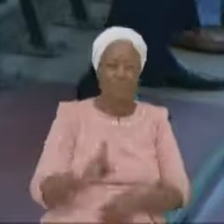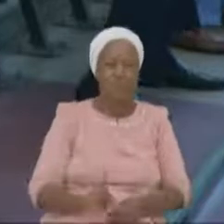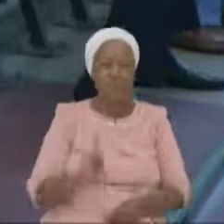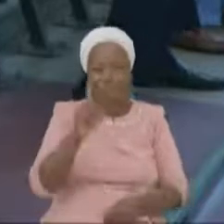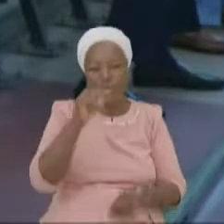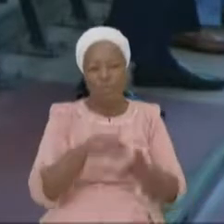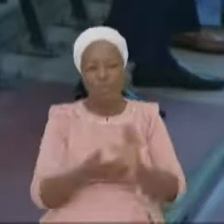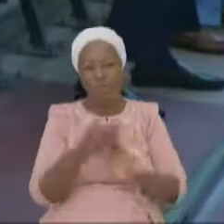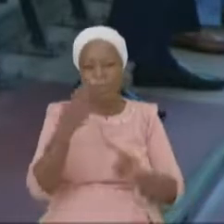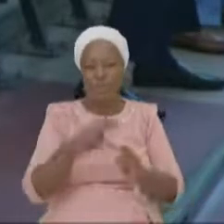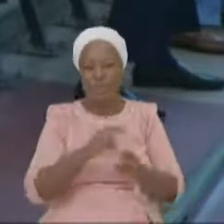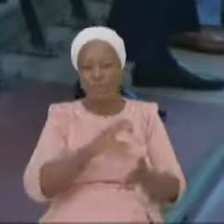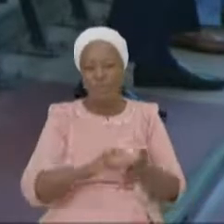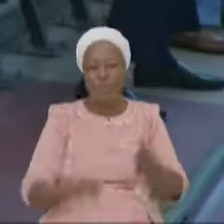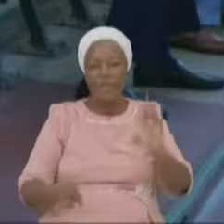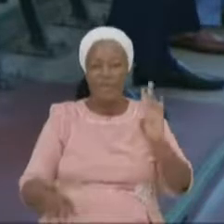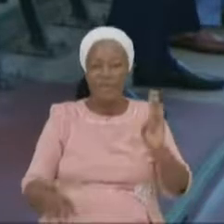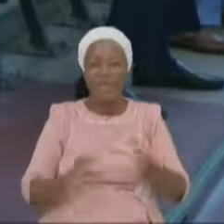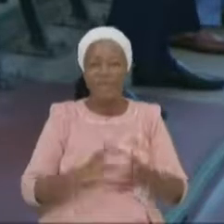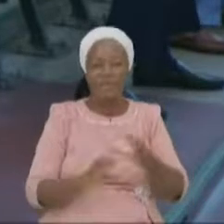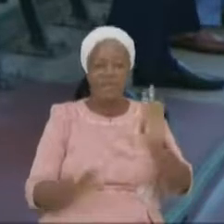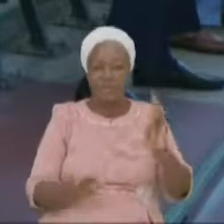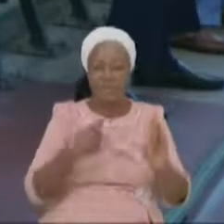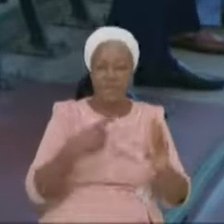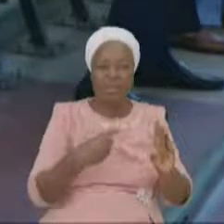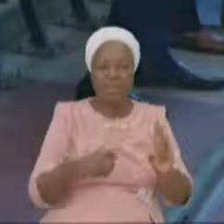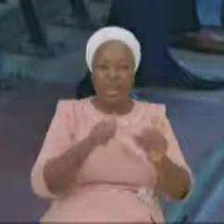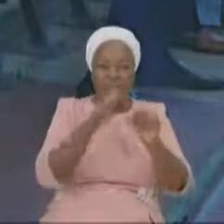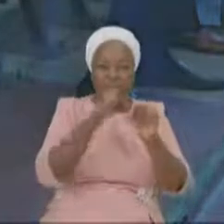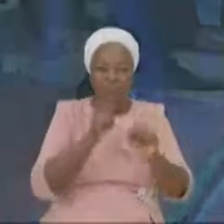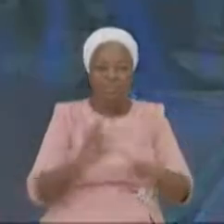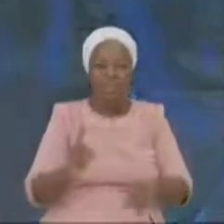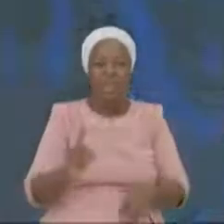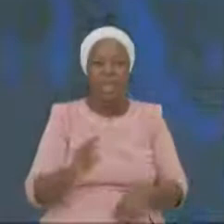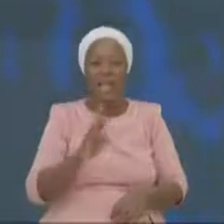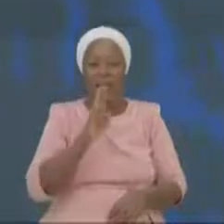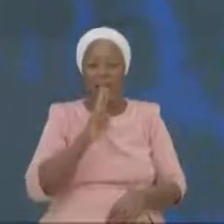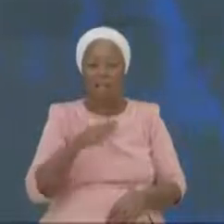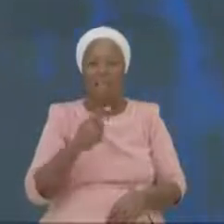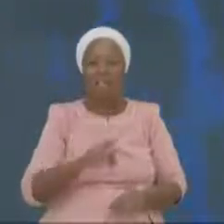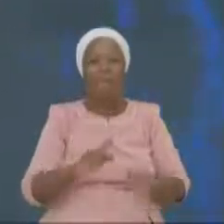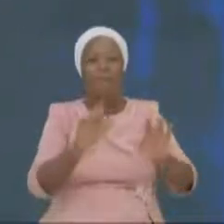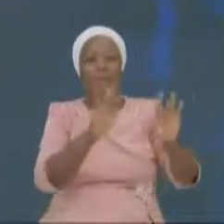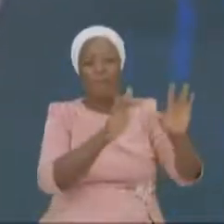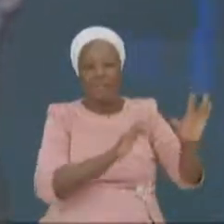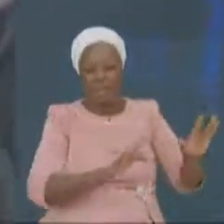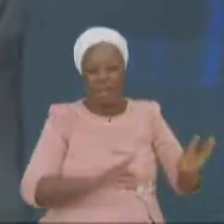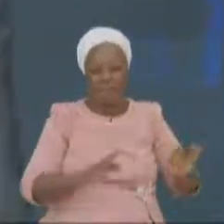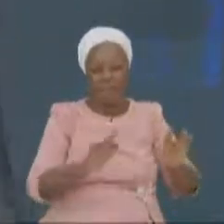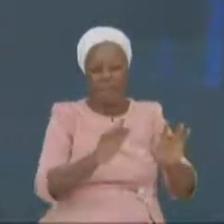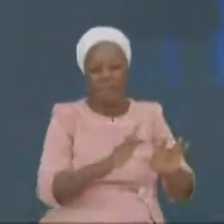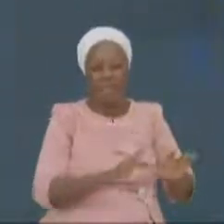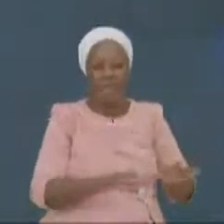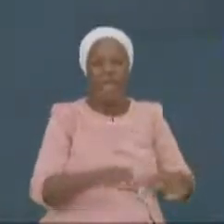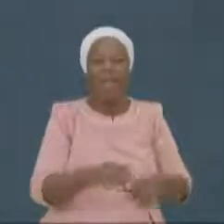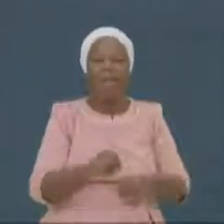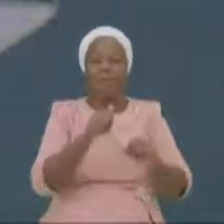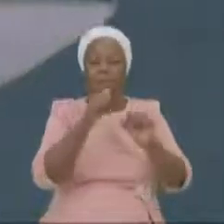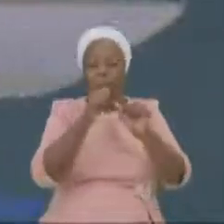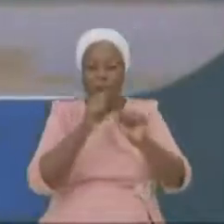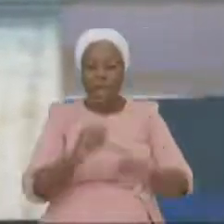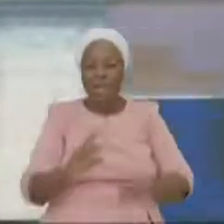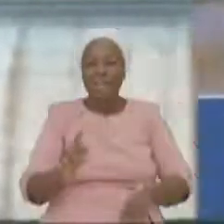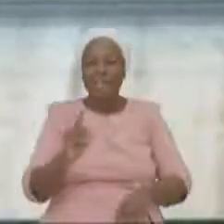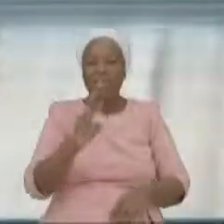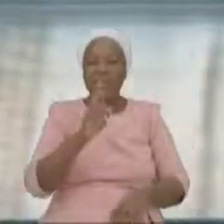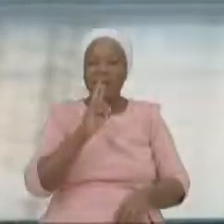at verse 7. Verse 7 says, blessed are the merciful. Blessed are